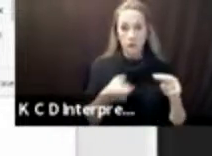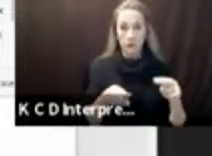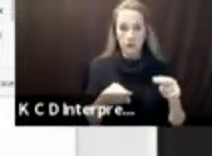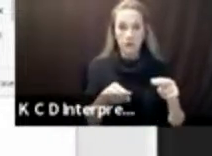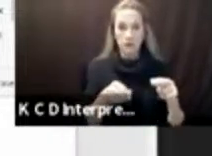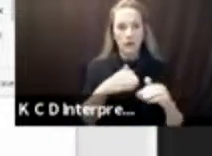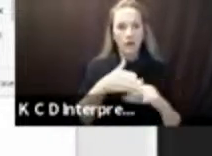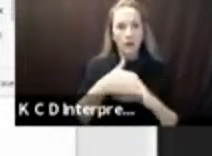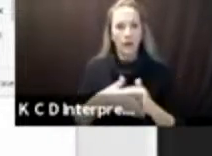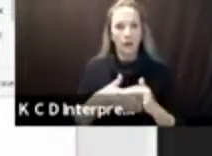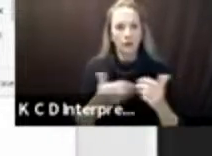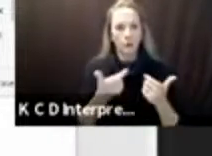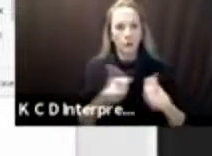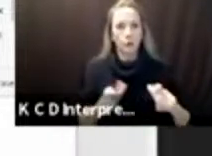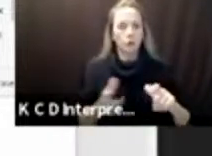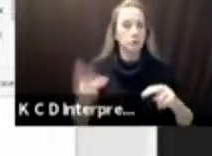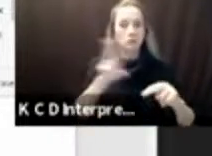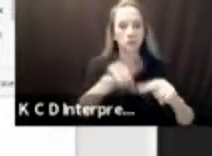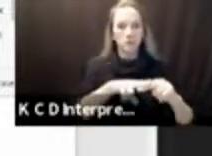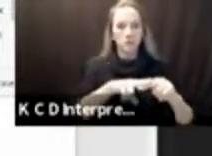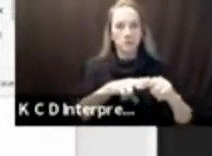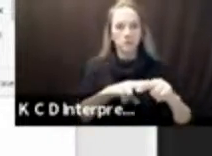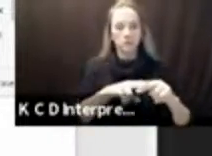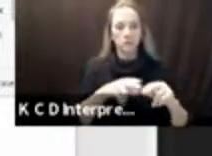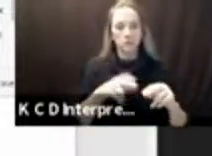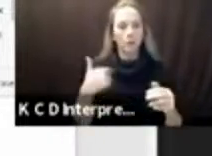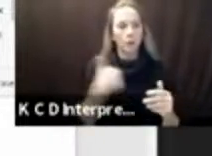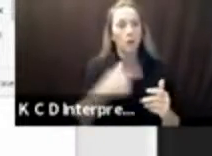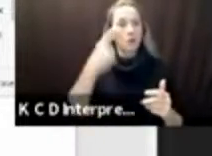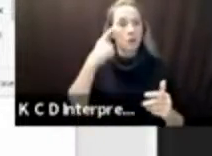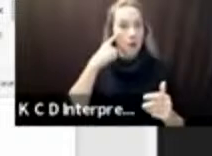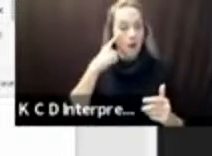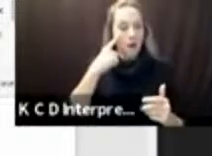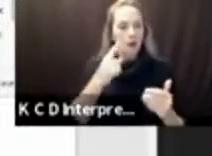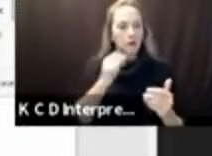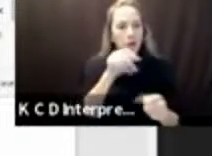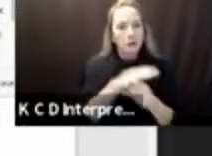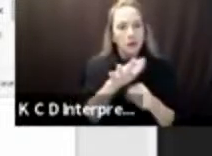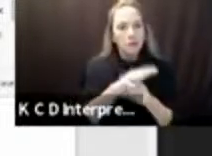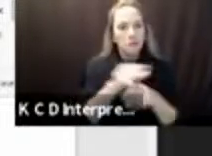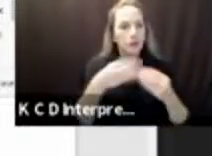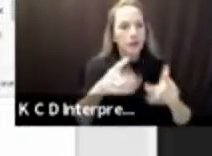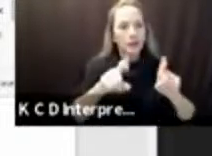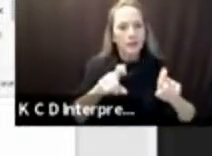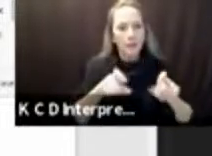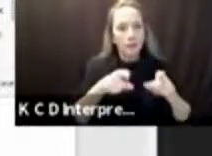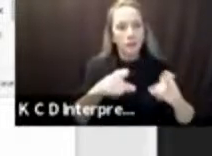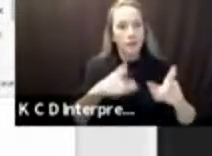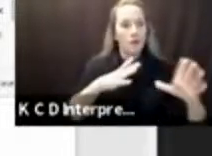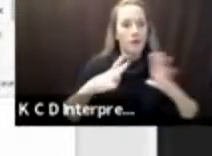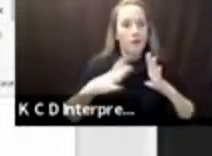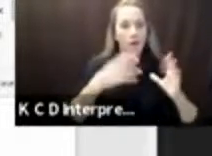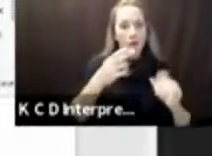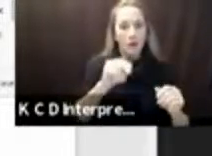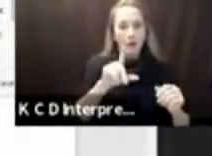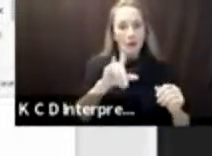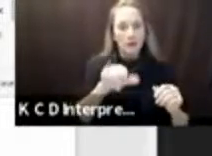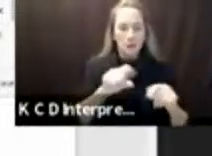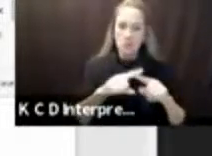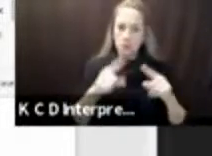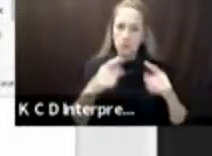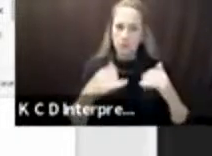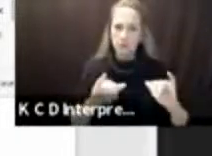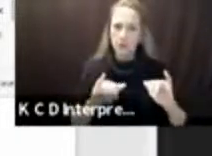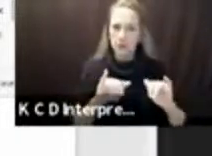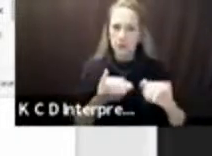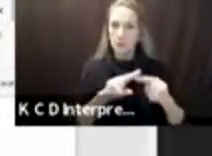after that big spike, and that was really felt to be decreased testing around the holidays. But it has sustained to some extent. And so